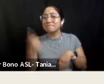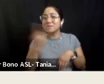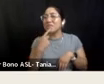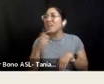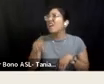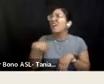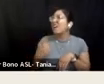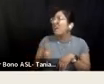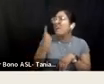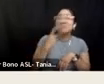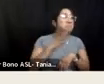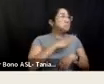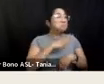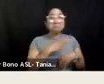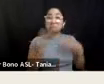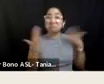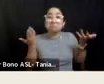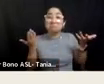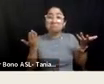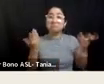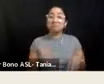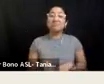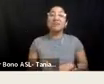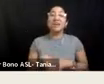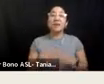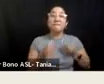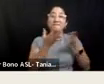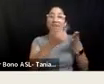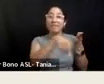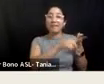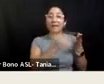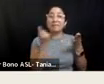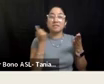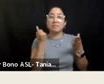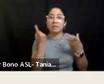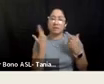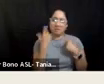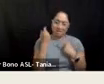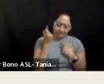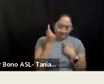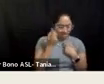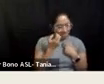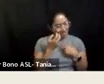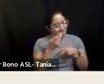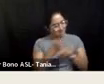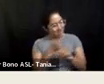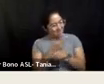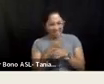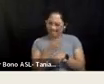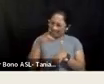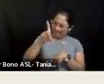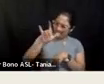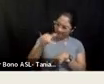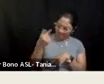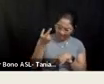I think give people something to work through, something to chew on when they leave. And if everything makes sense, what are they chewing on? What are they talking about at the bar?